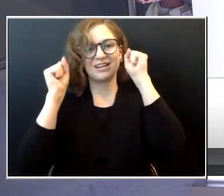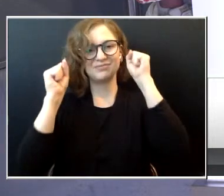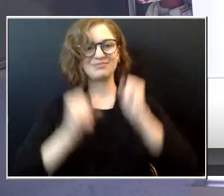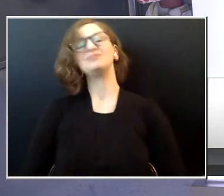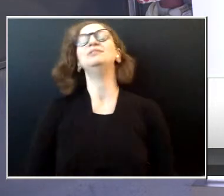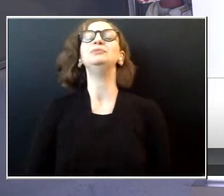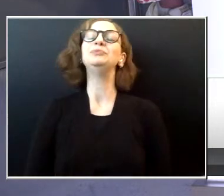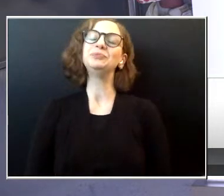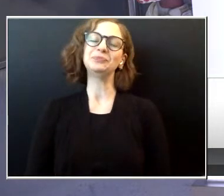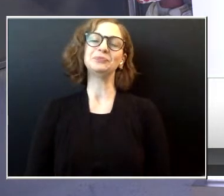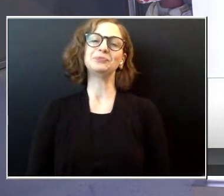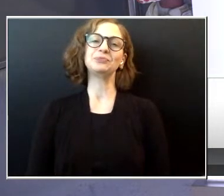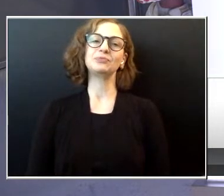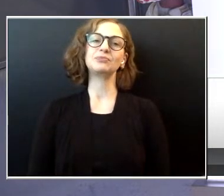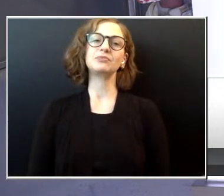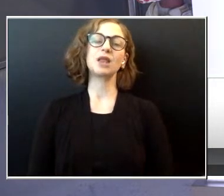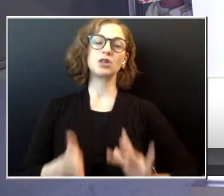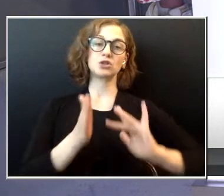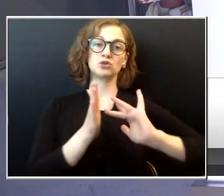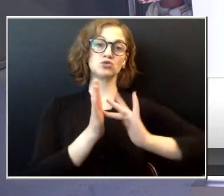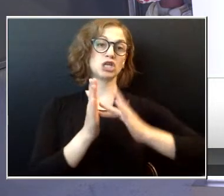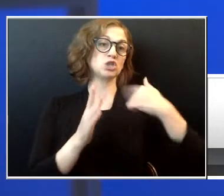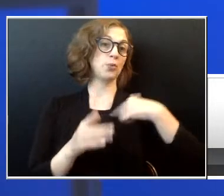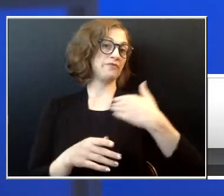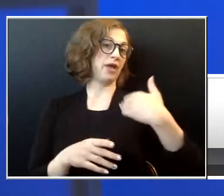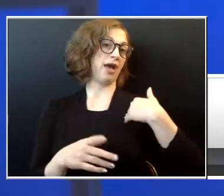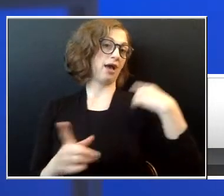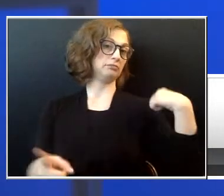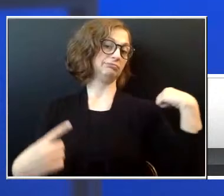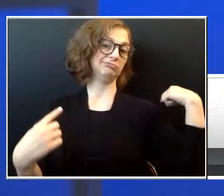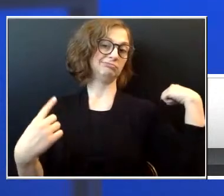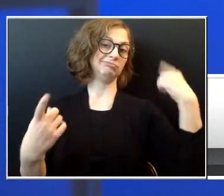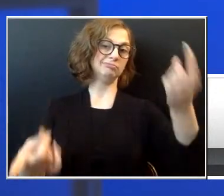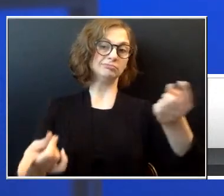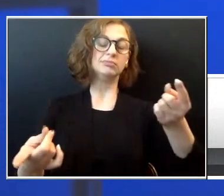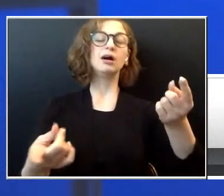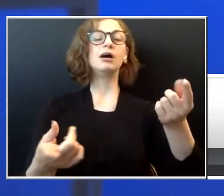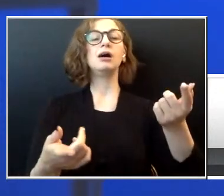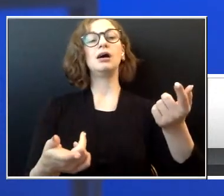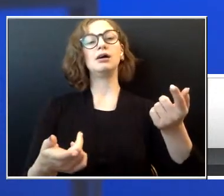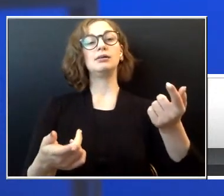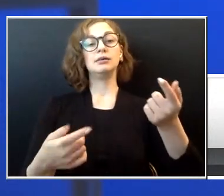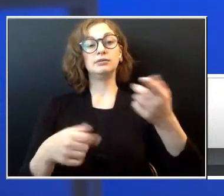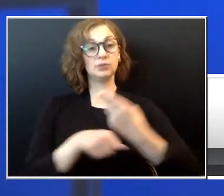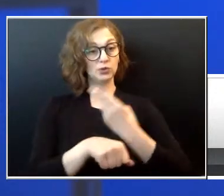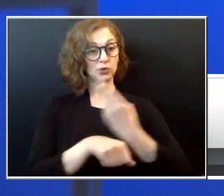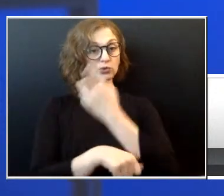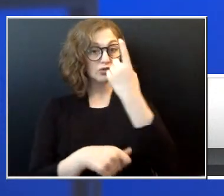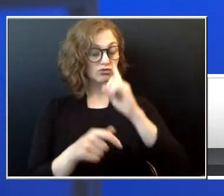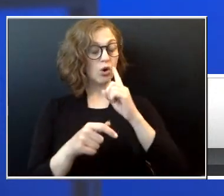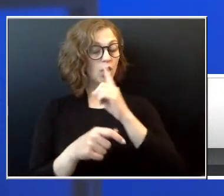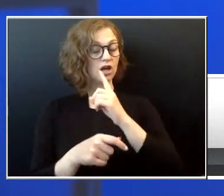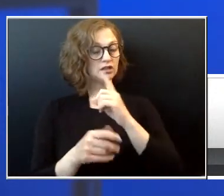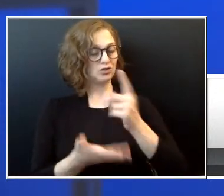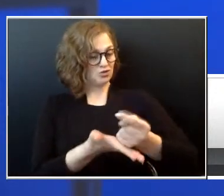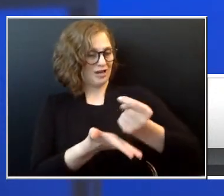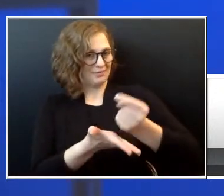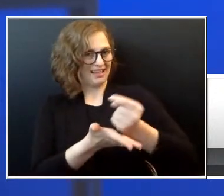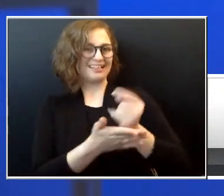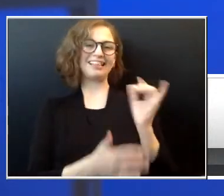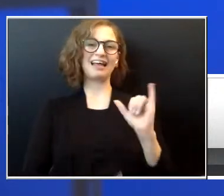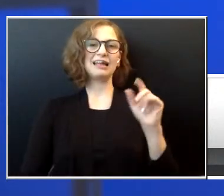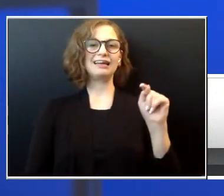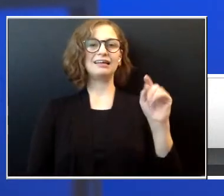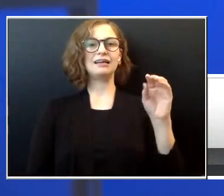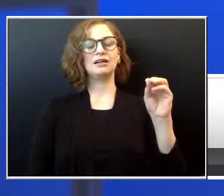The drugs that we've had for a long time that have been used for breast cancer treatment, like tamoxifen or aromatase